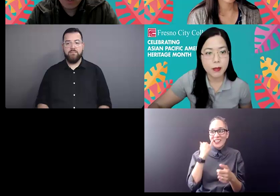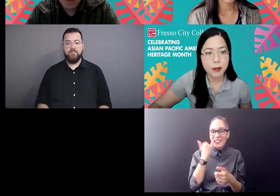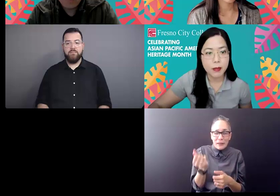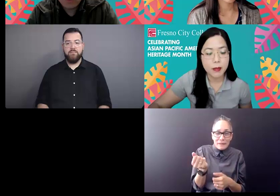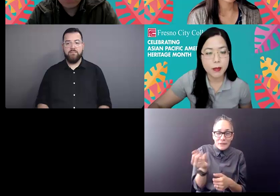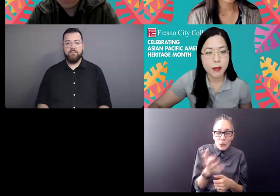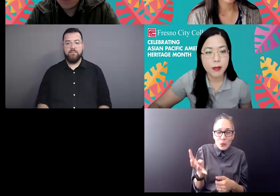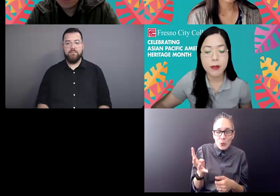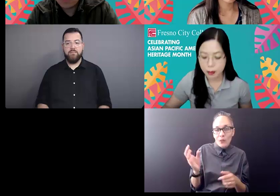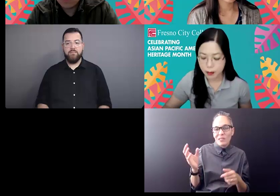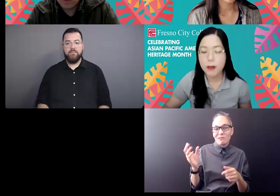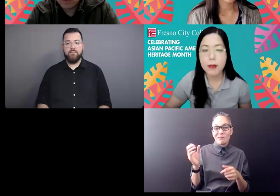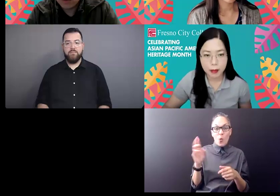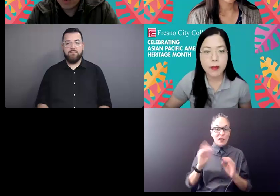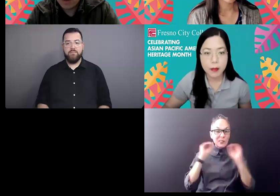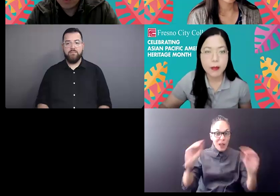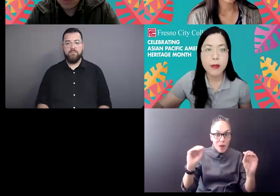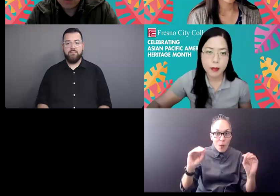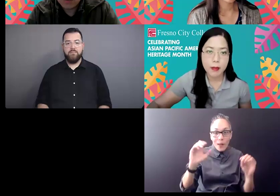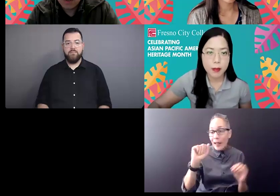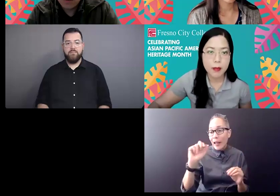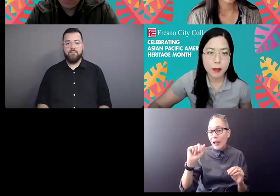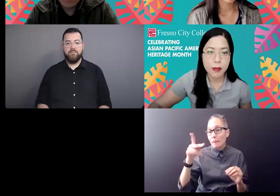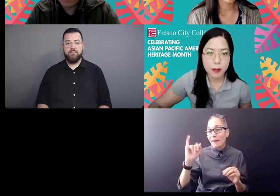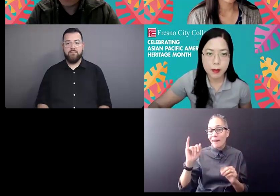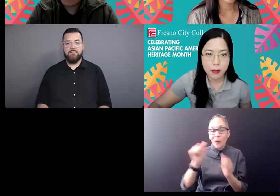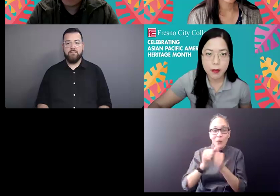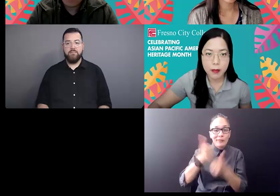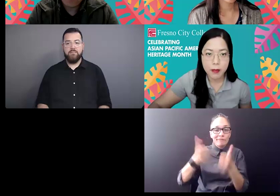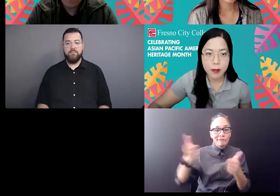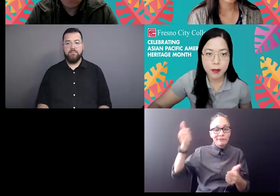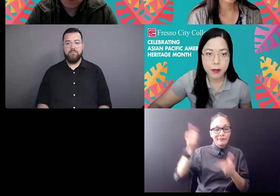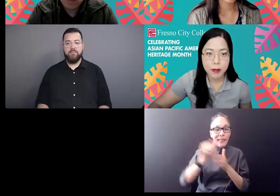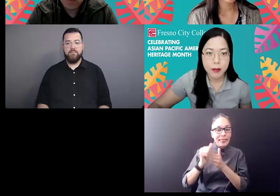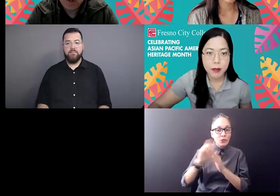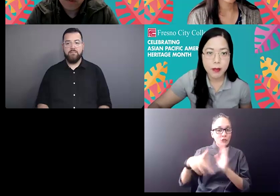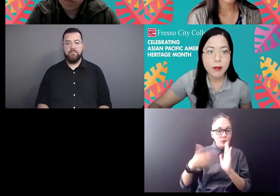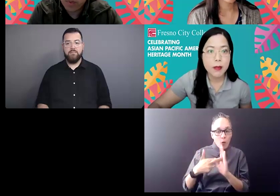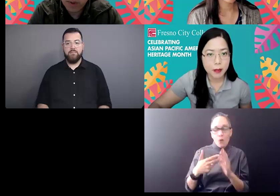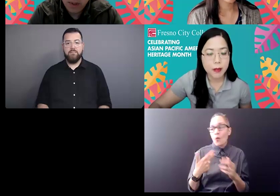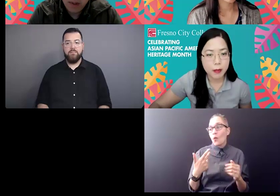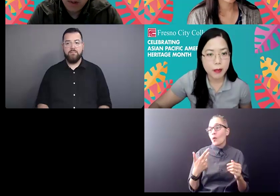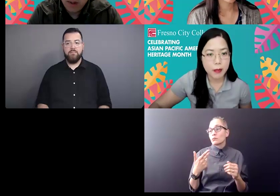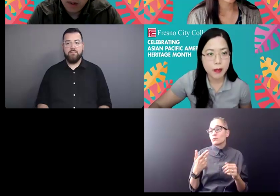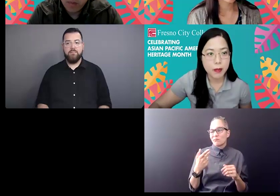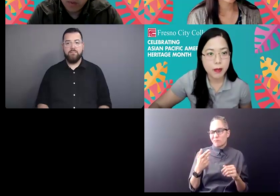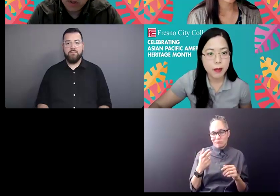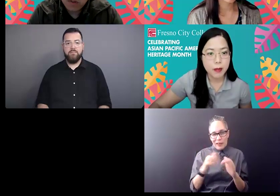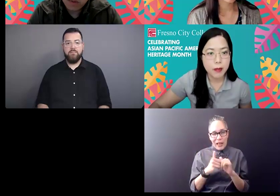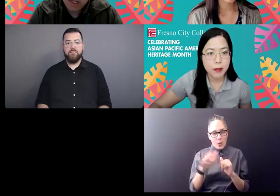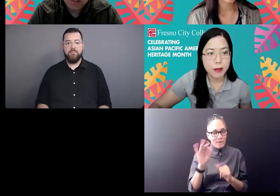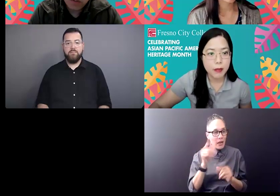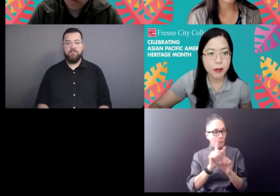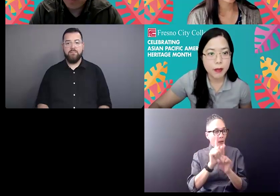no API individuals in these leadership positions who can try to, say, offer mentorship or even support, and